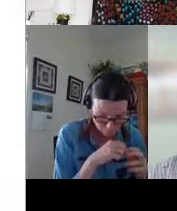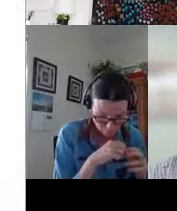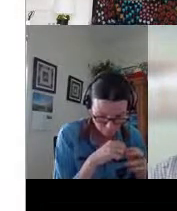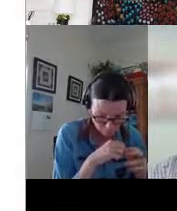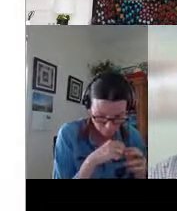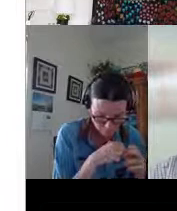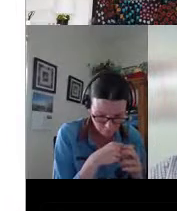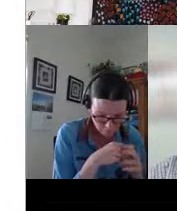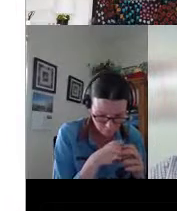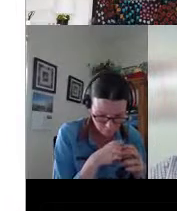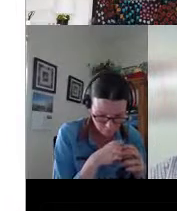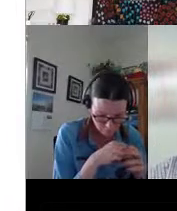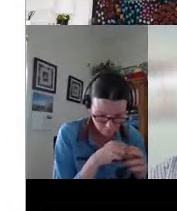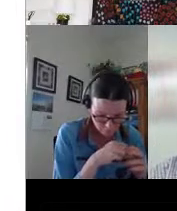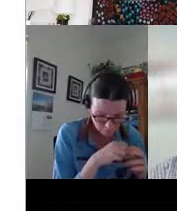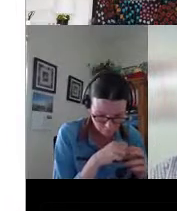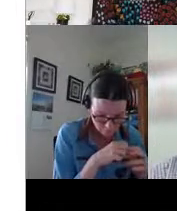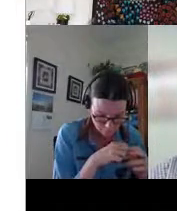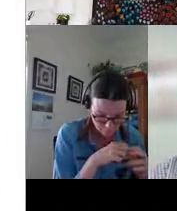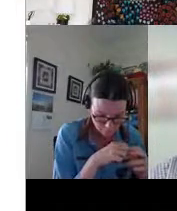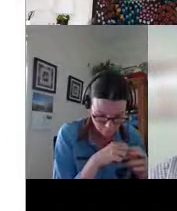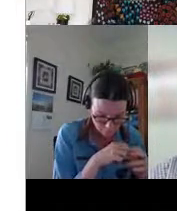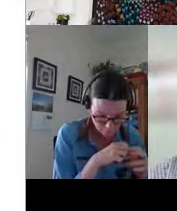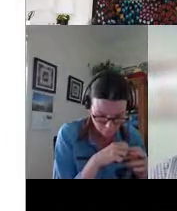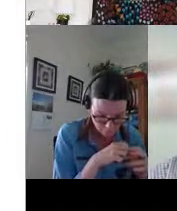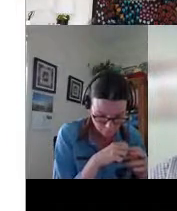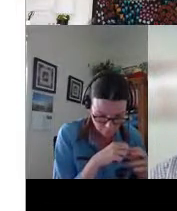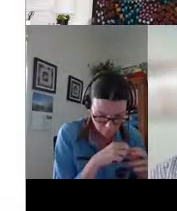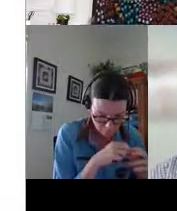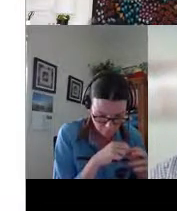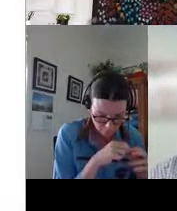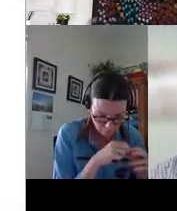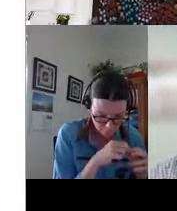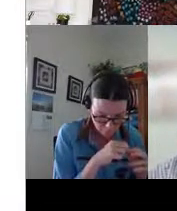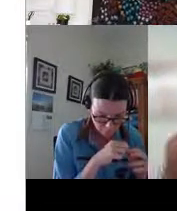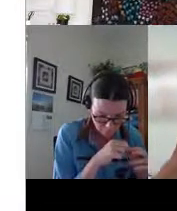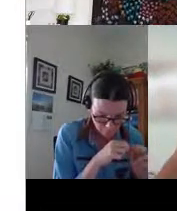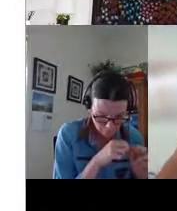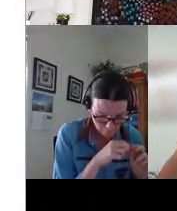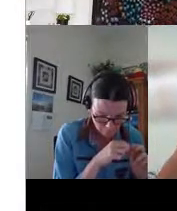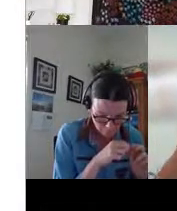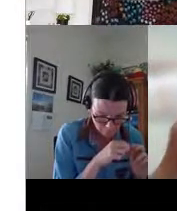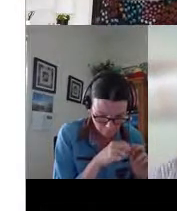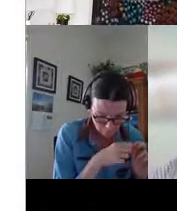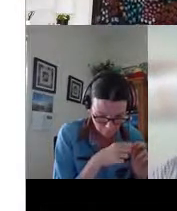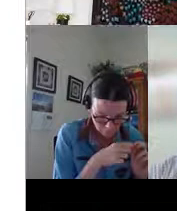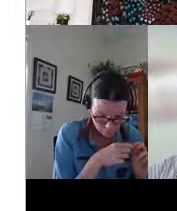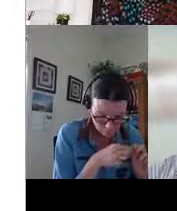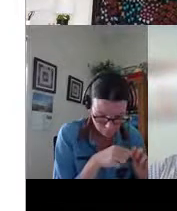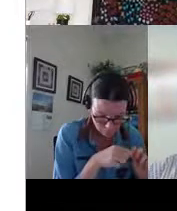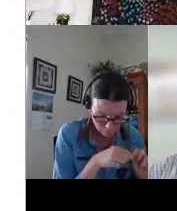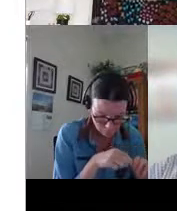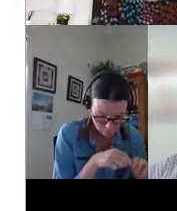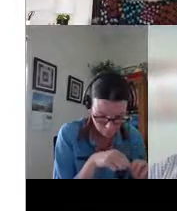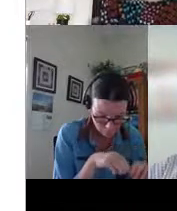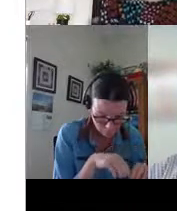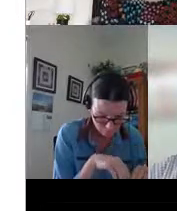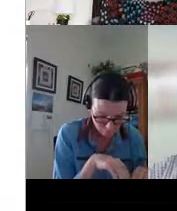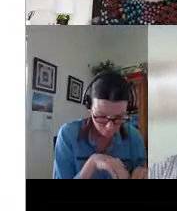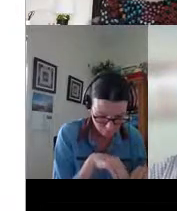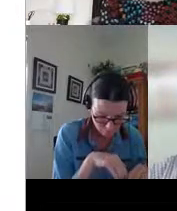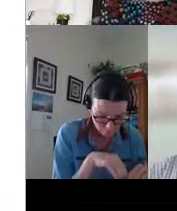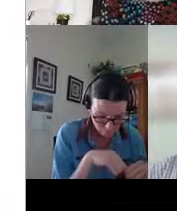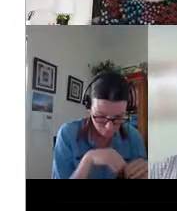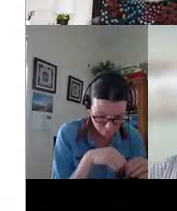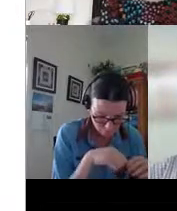to be a fundamental shift in the value levers of the grid. Is how can we best integrate these